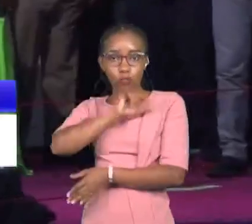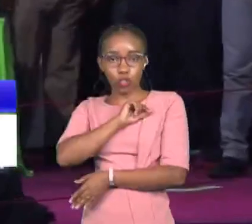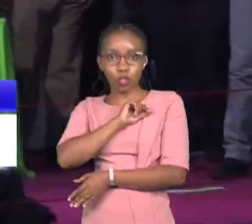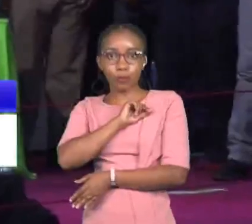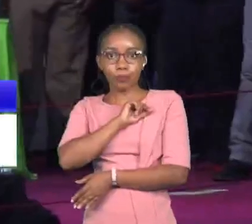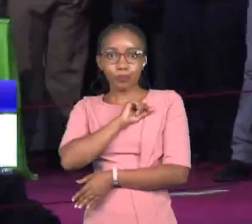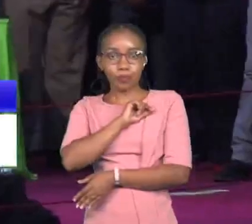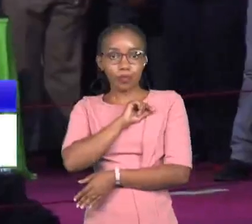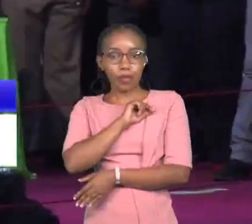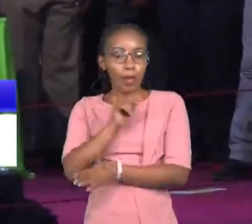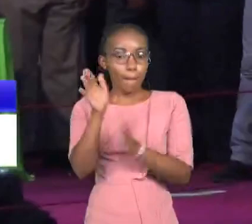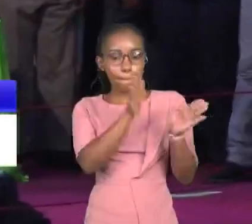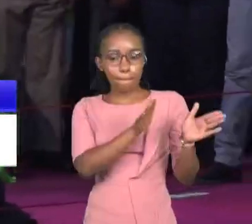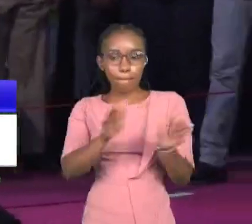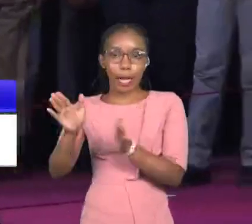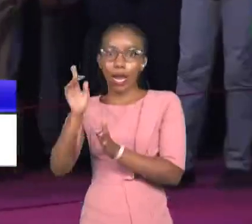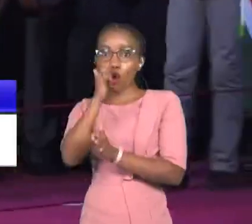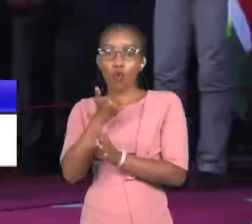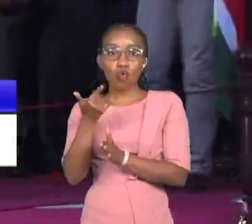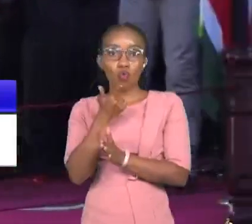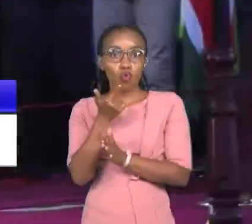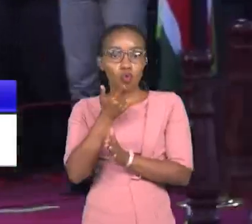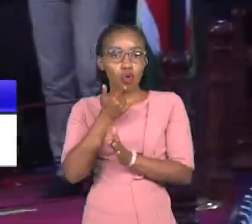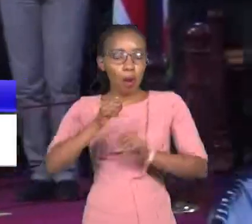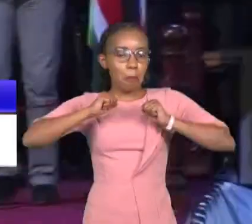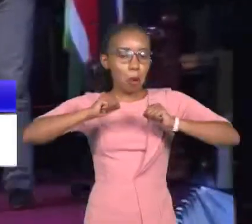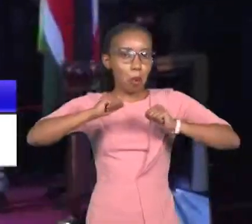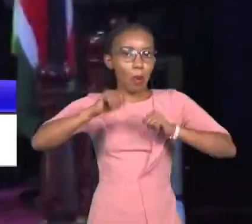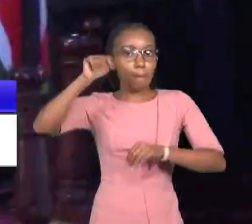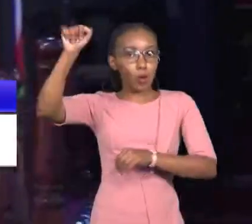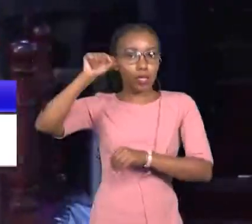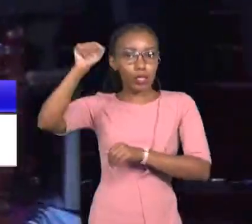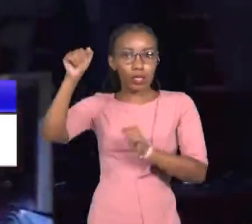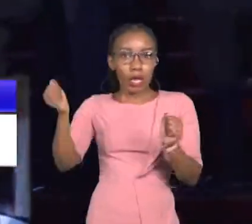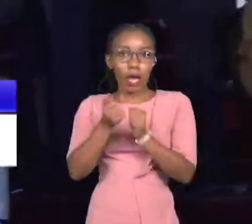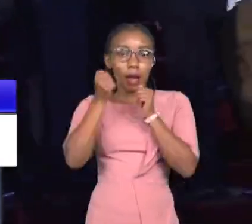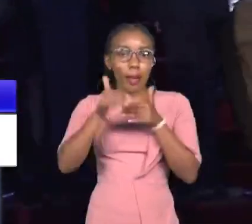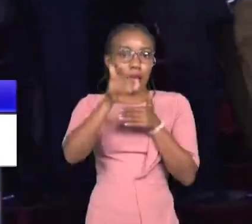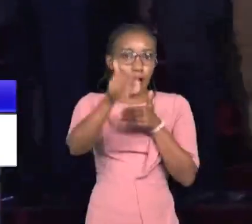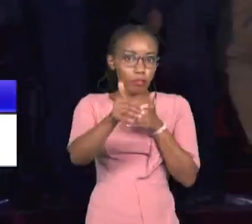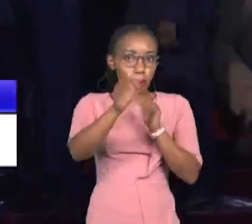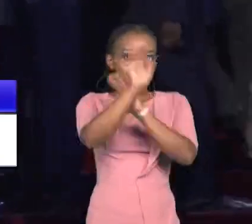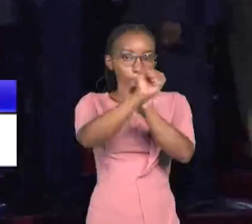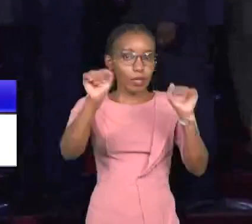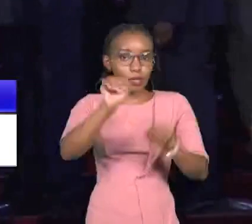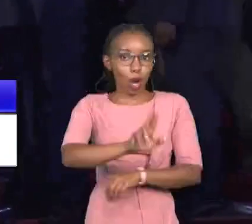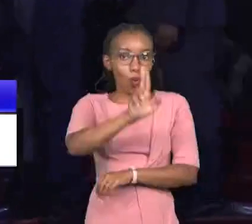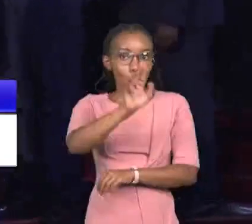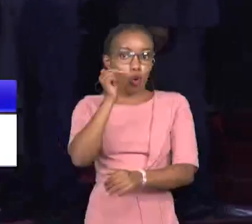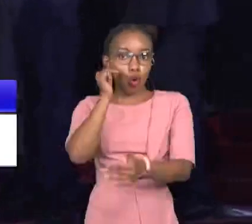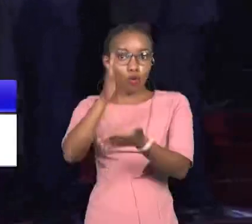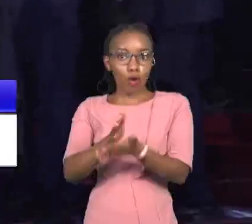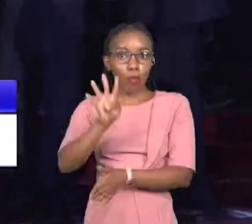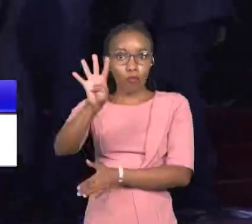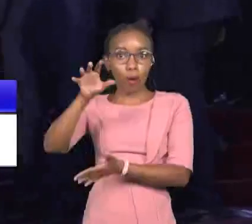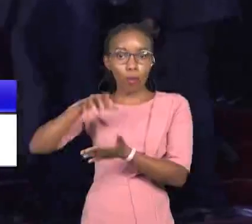The scheme, which is said to be orchestrated by senior political players, came after President Uhuru Kenyatta declared four